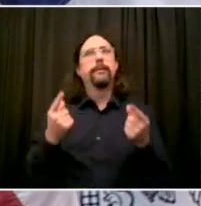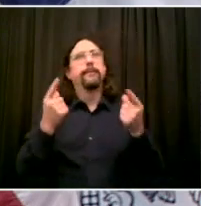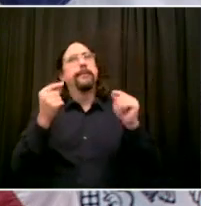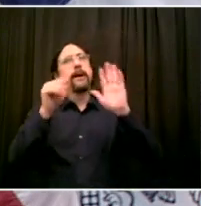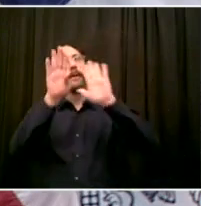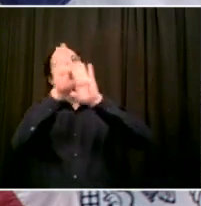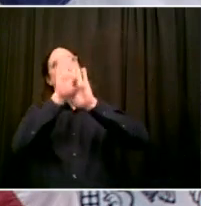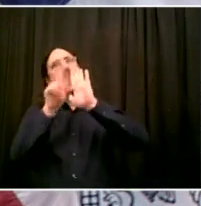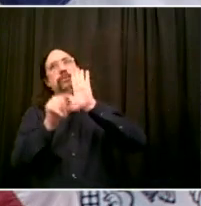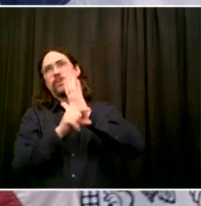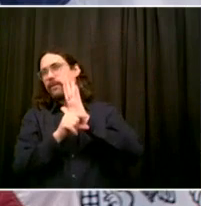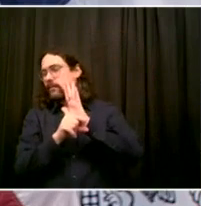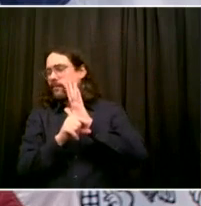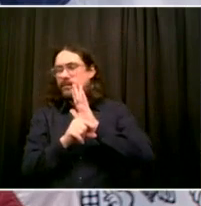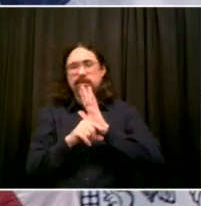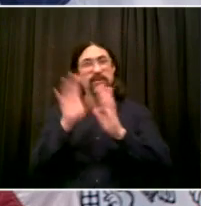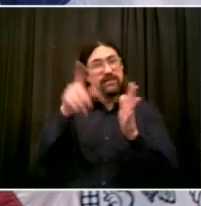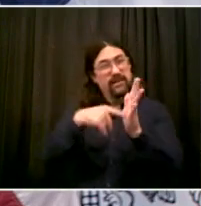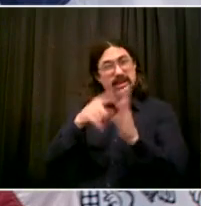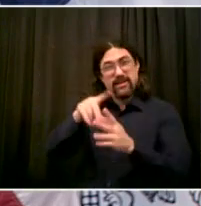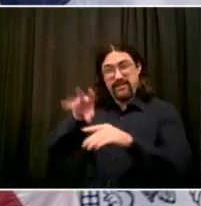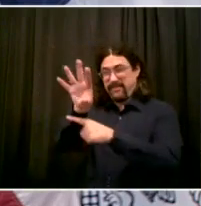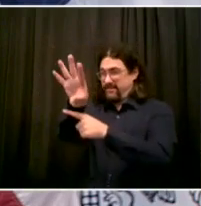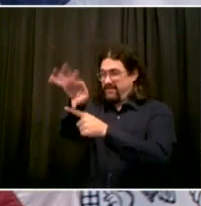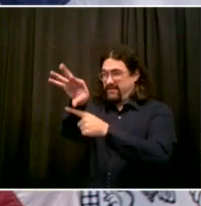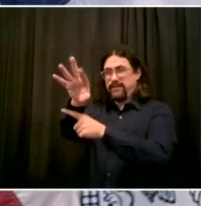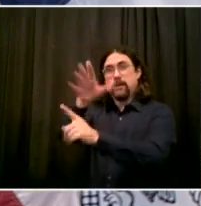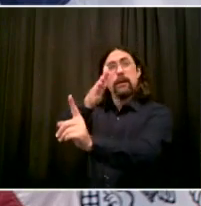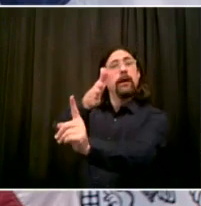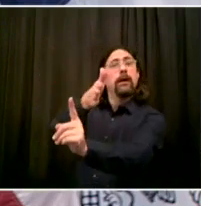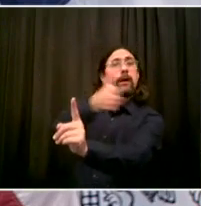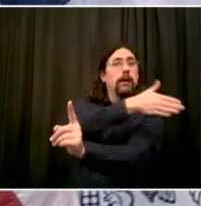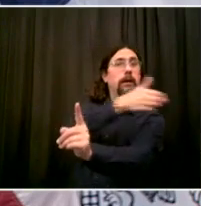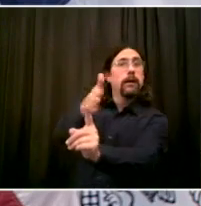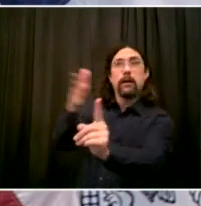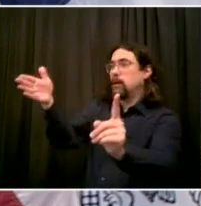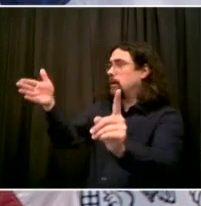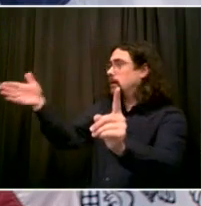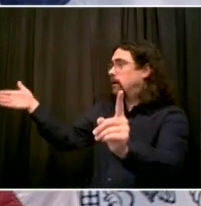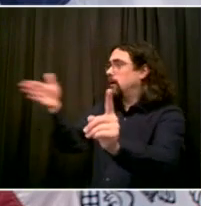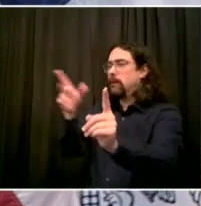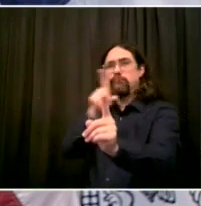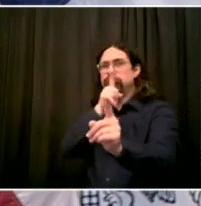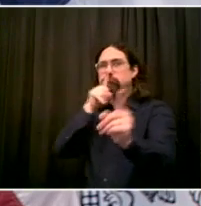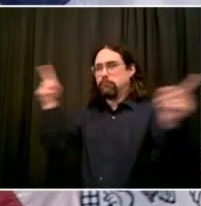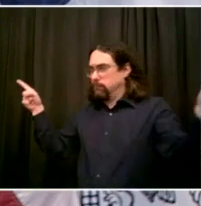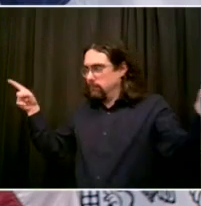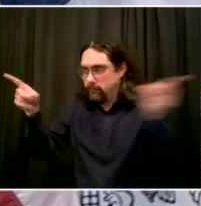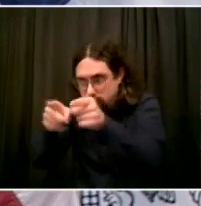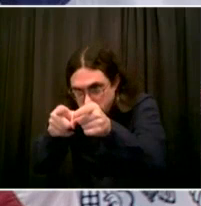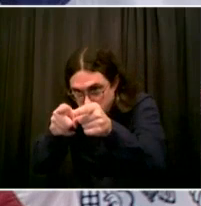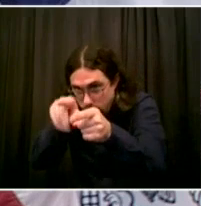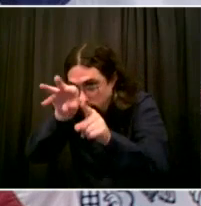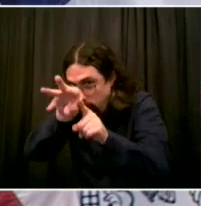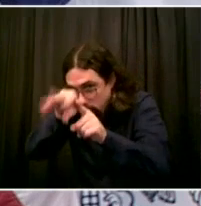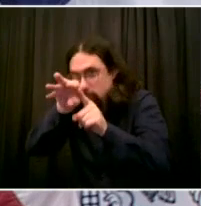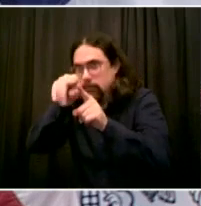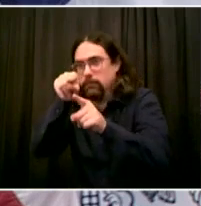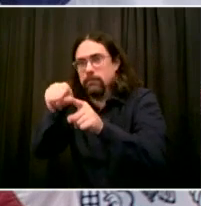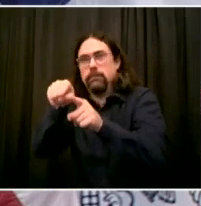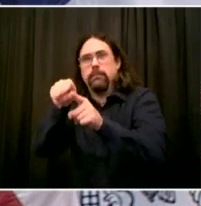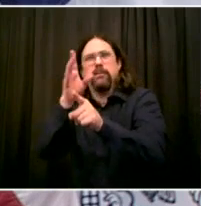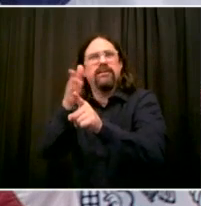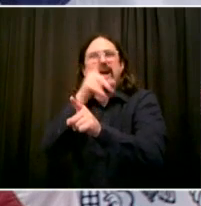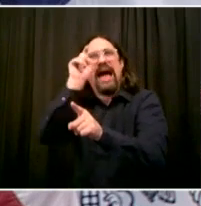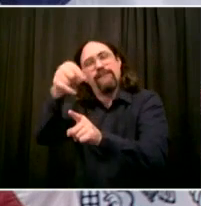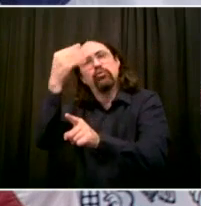it. So it's never right to comment until there's been an actual investigation. This one, I just don't know the status of the investigation, but I'll